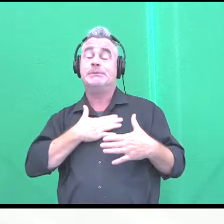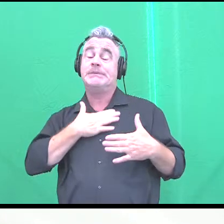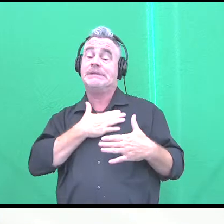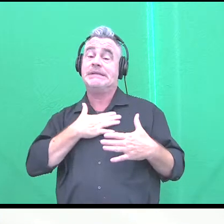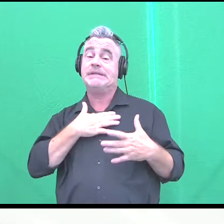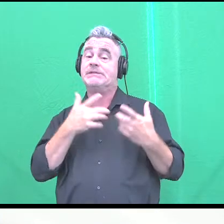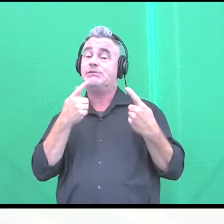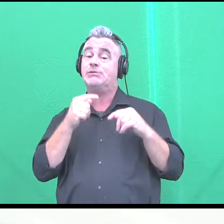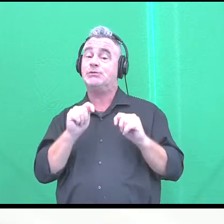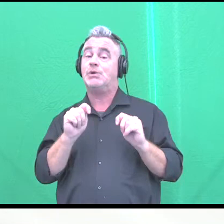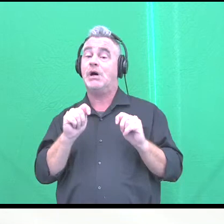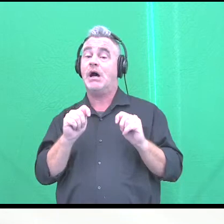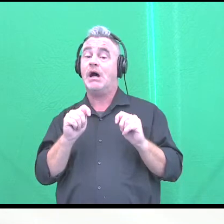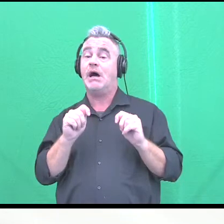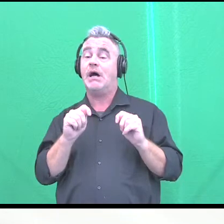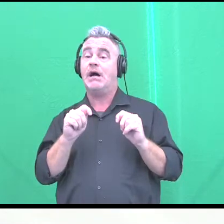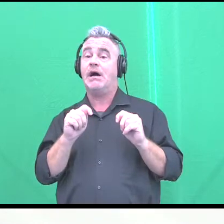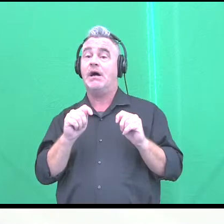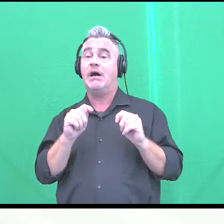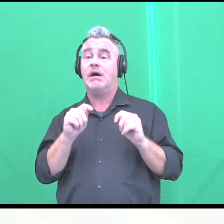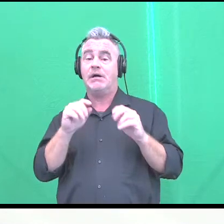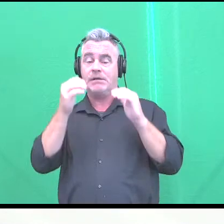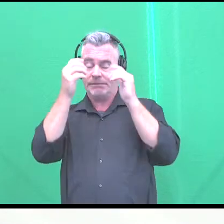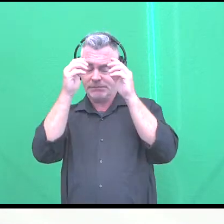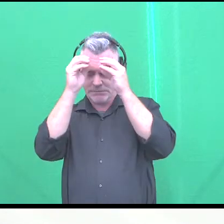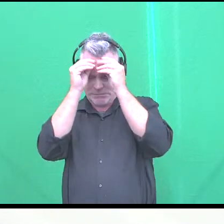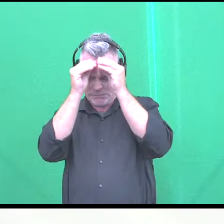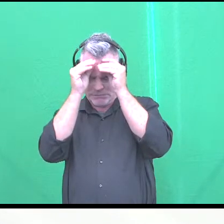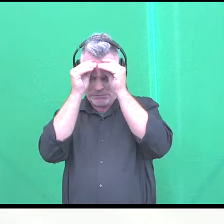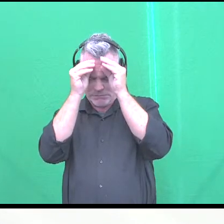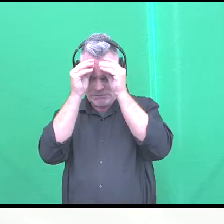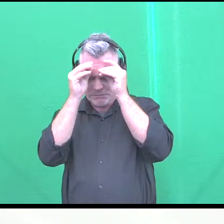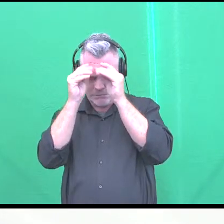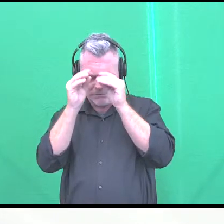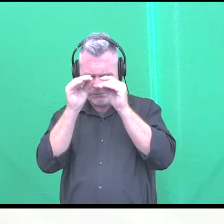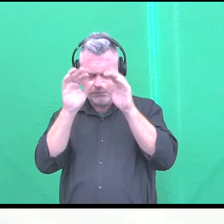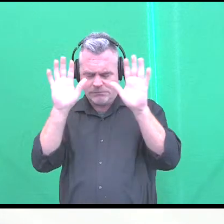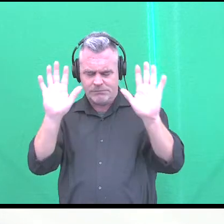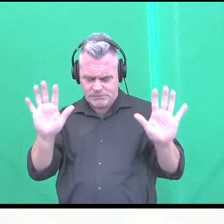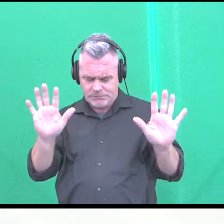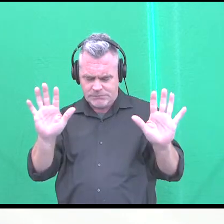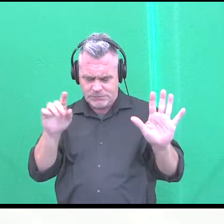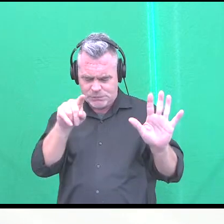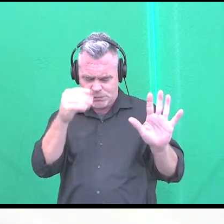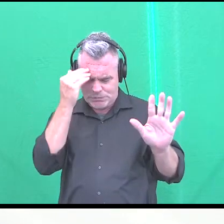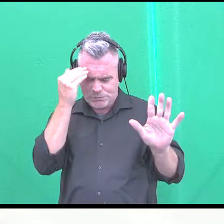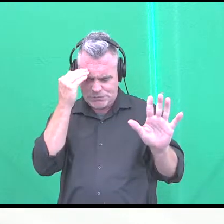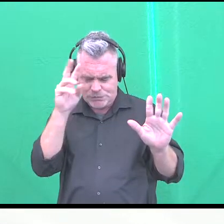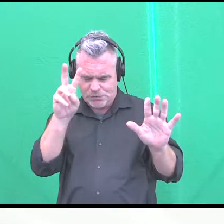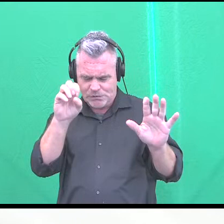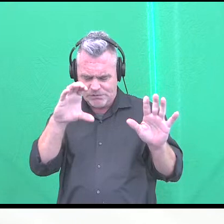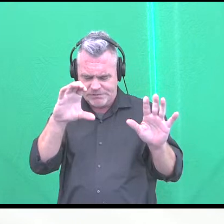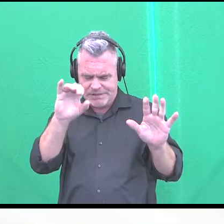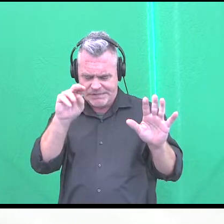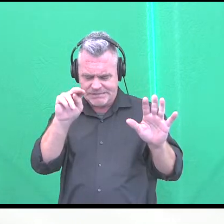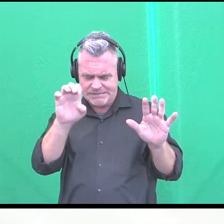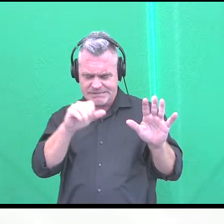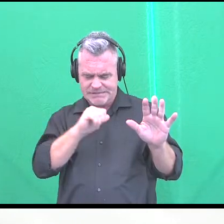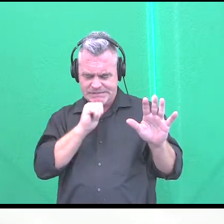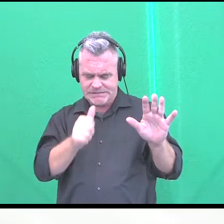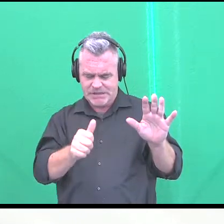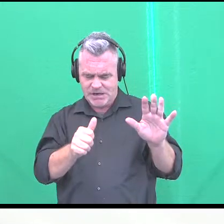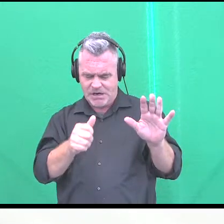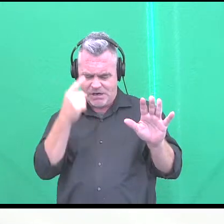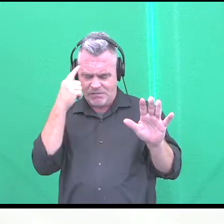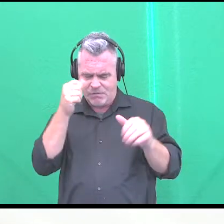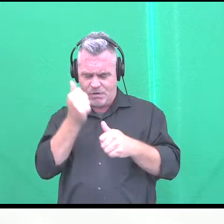try to sort it out so that you know that the vaccine is not